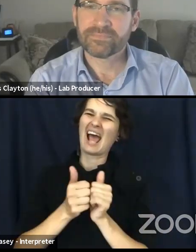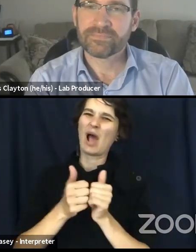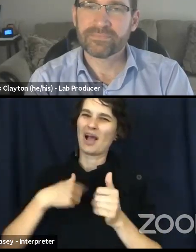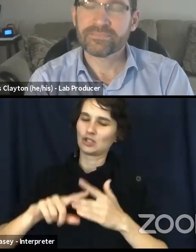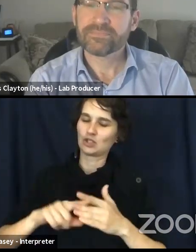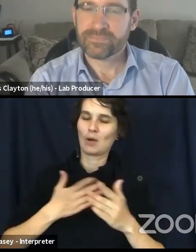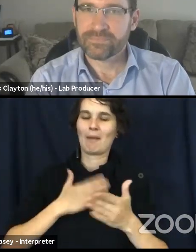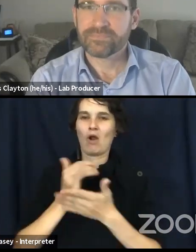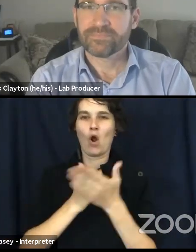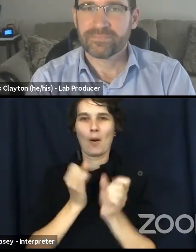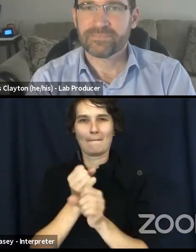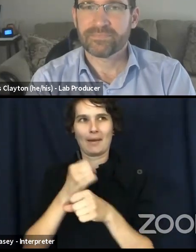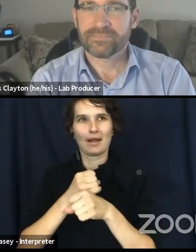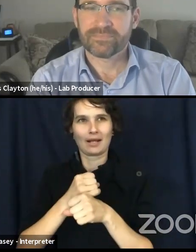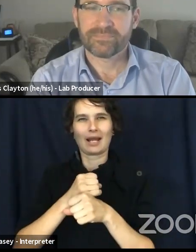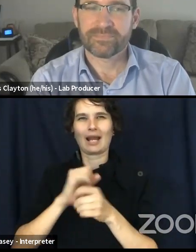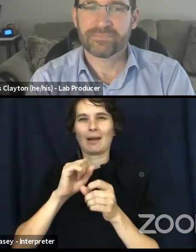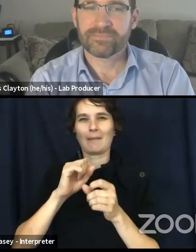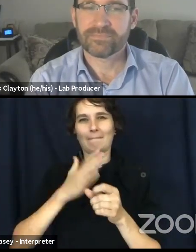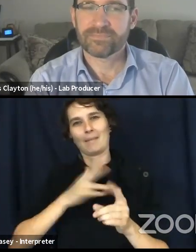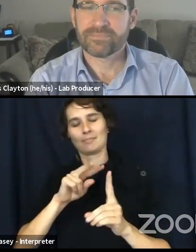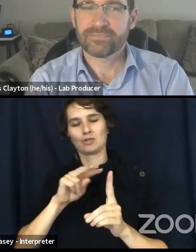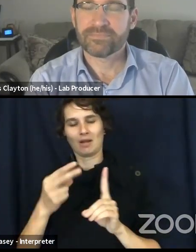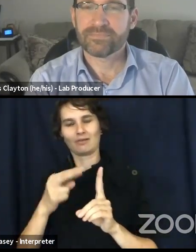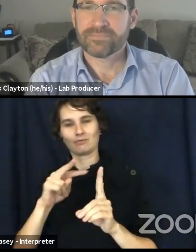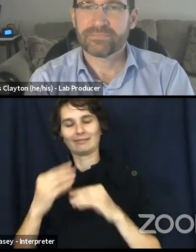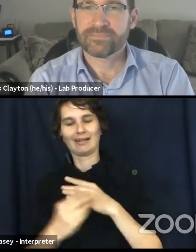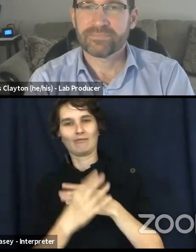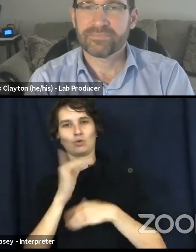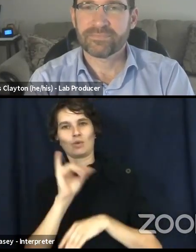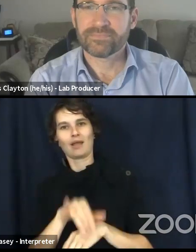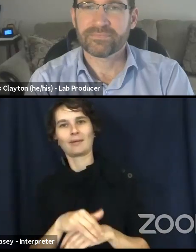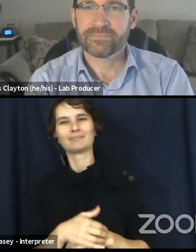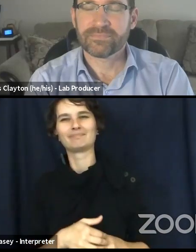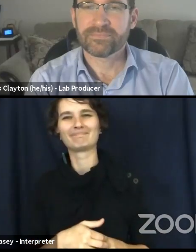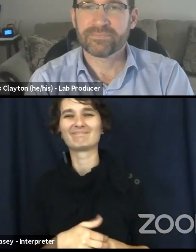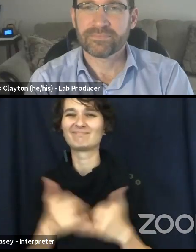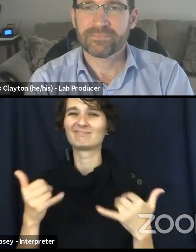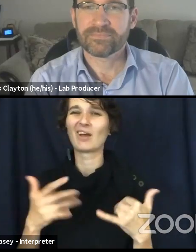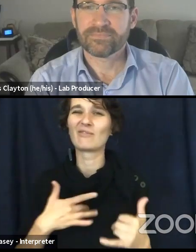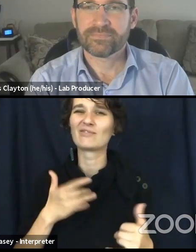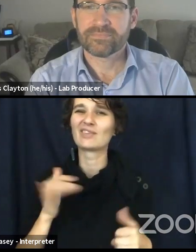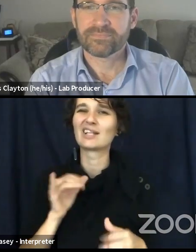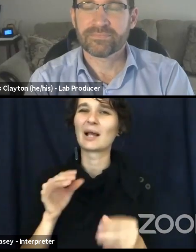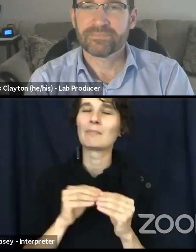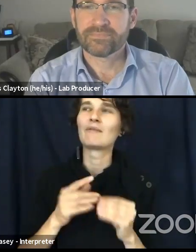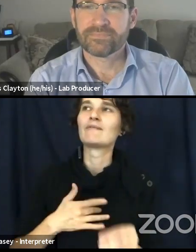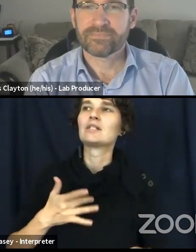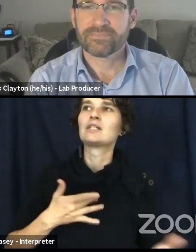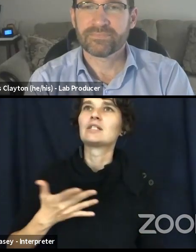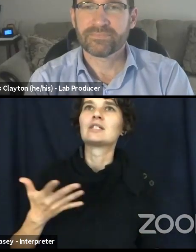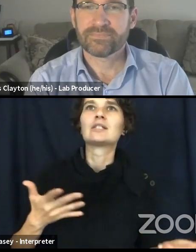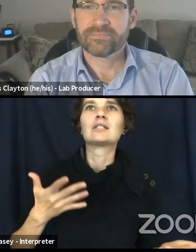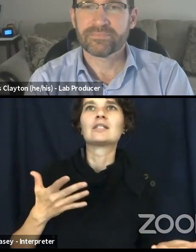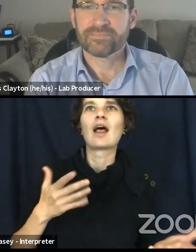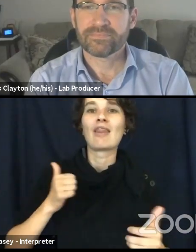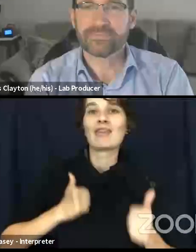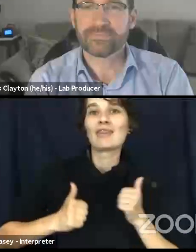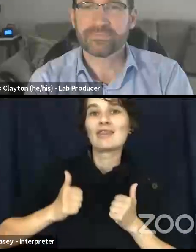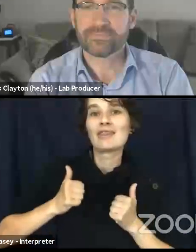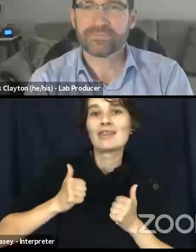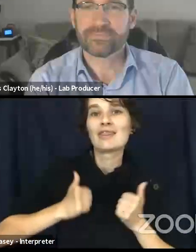living practice. And right now it feels like there's this more of like a sense that theater is something that can be embedded or embeddable in